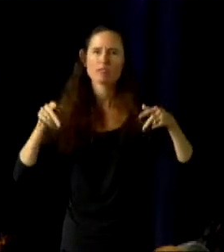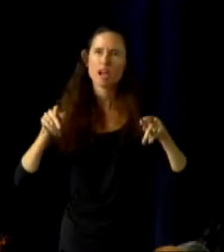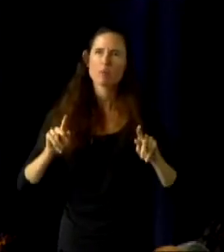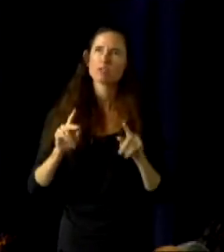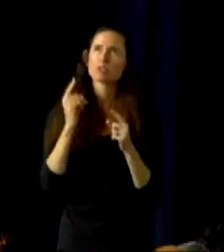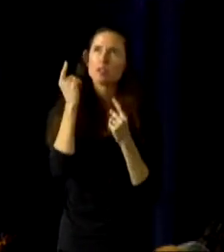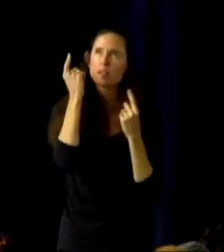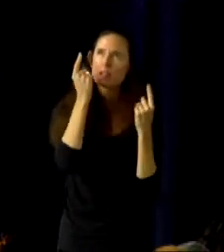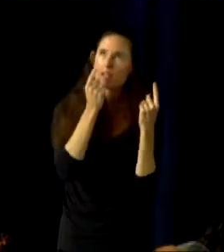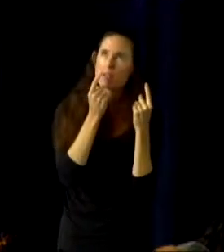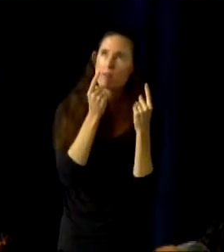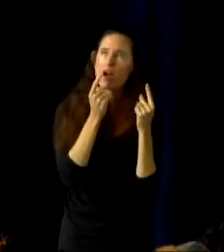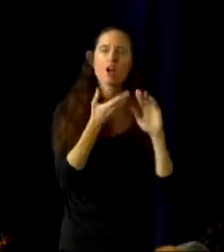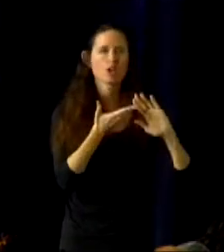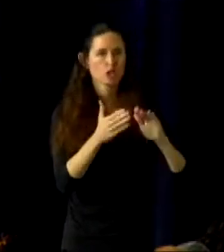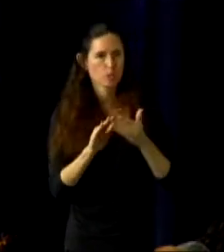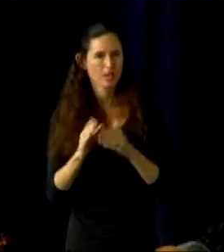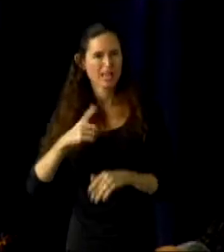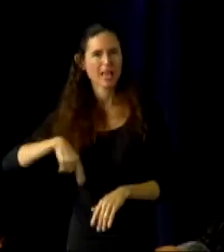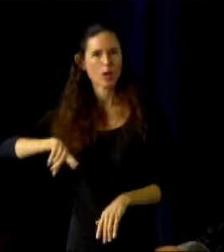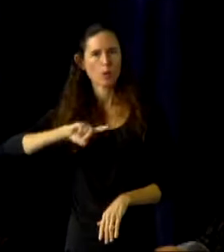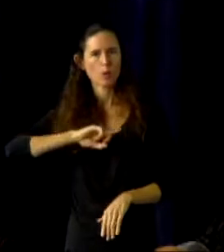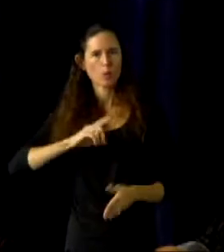the community in which we serve.